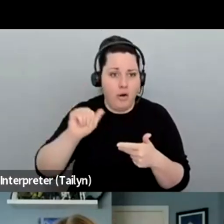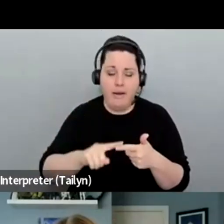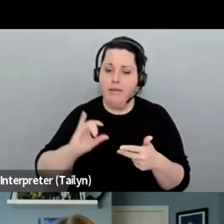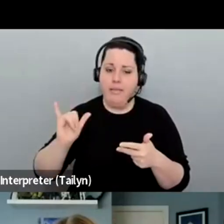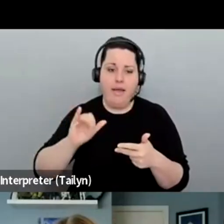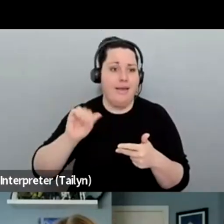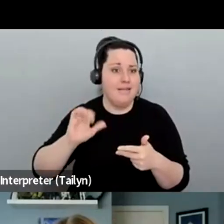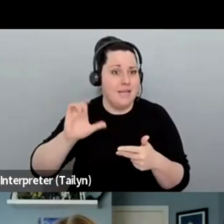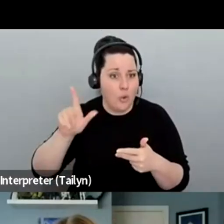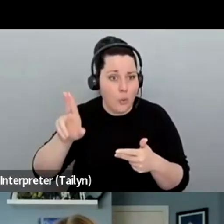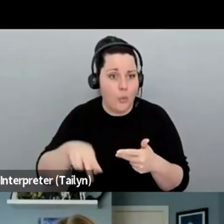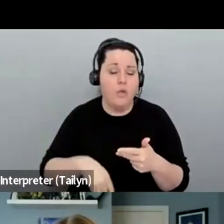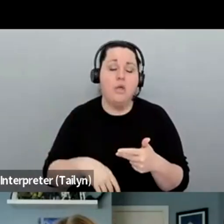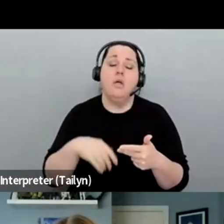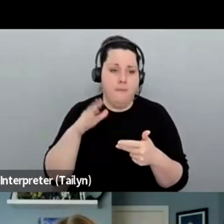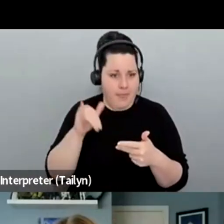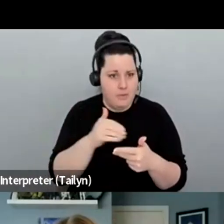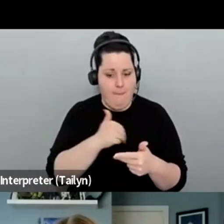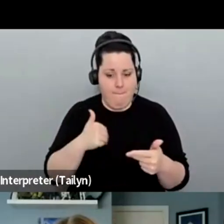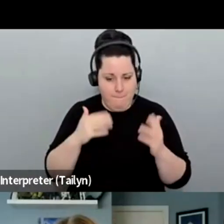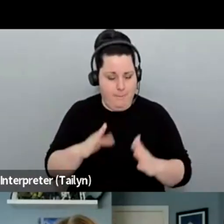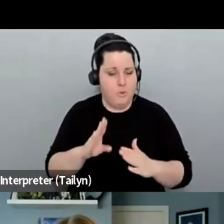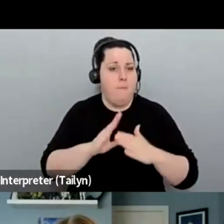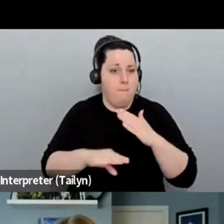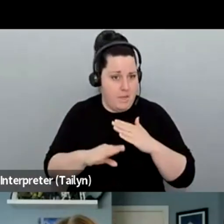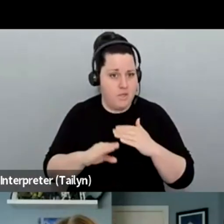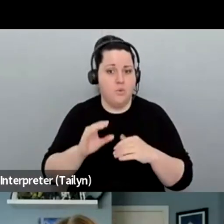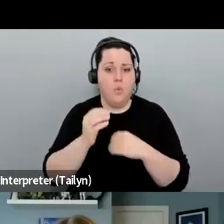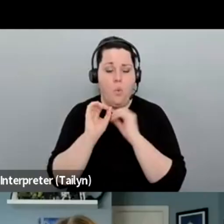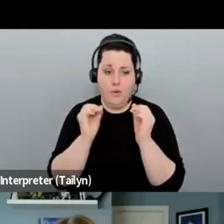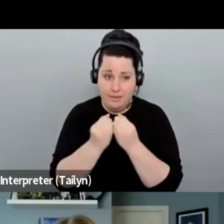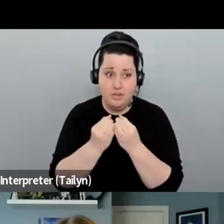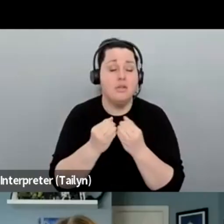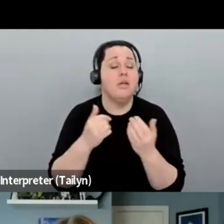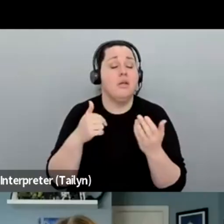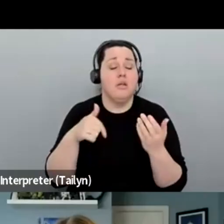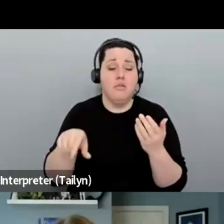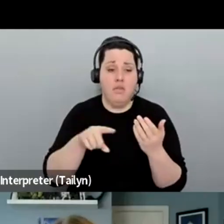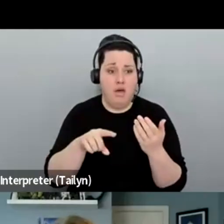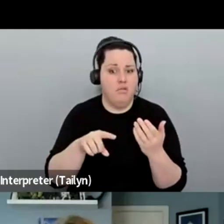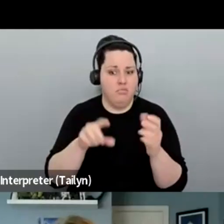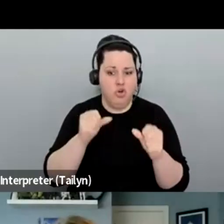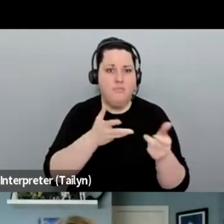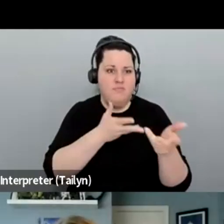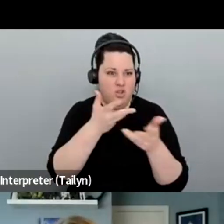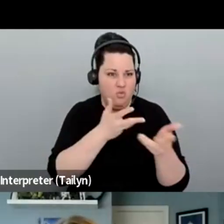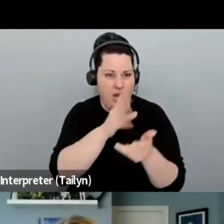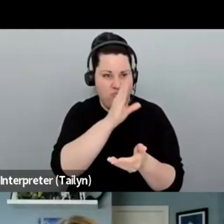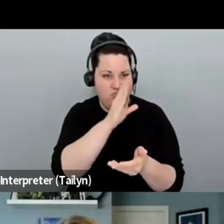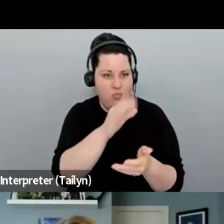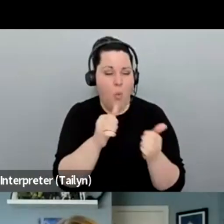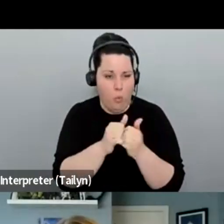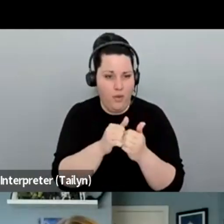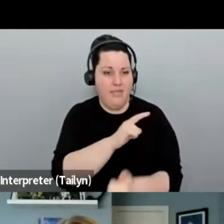the ACLU, that was a membership-based organization that could interact directly